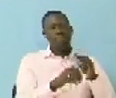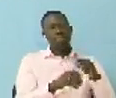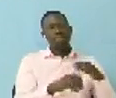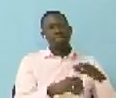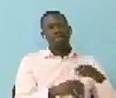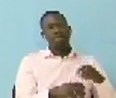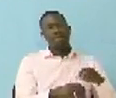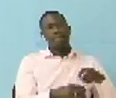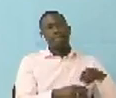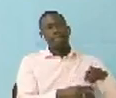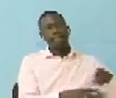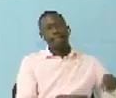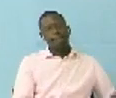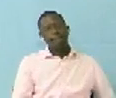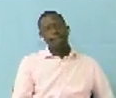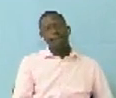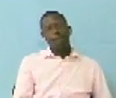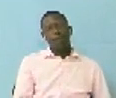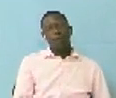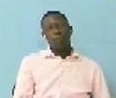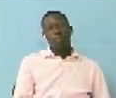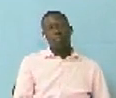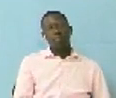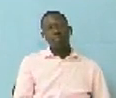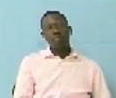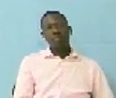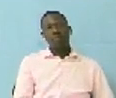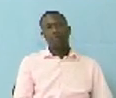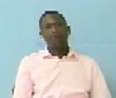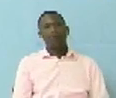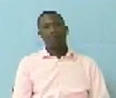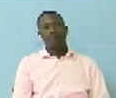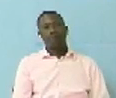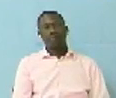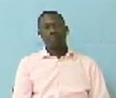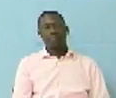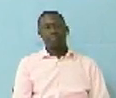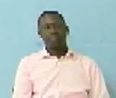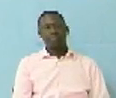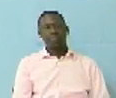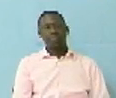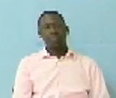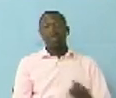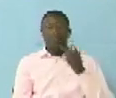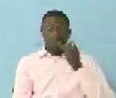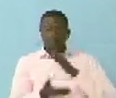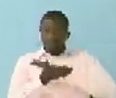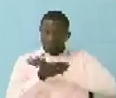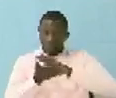kana laban jumale kan. It is a clear fact that when you assign a responsibility,